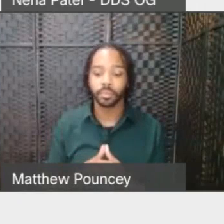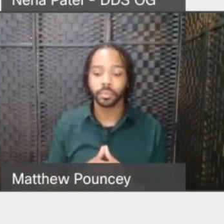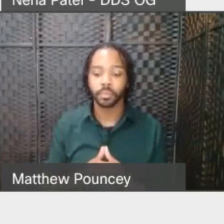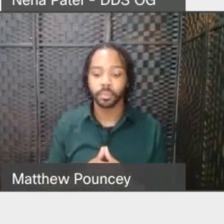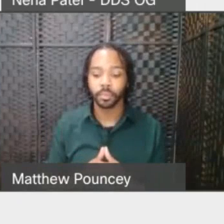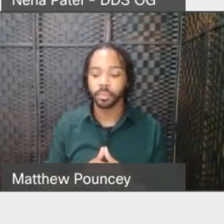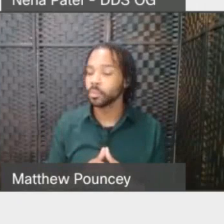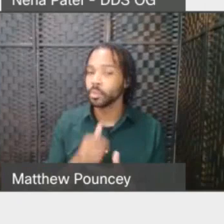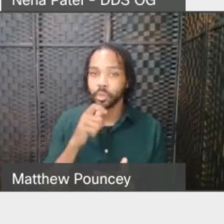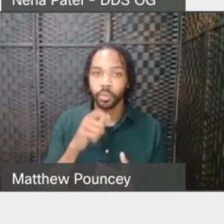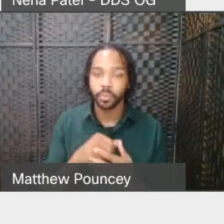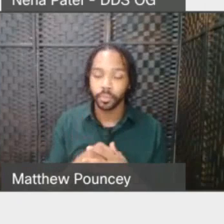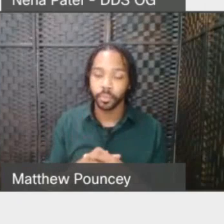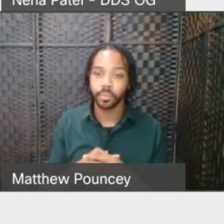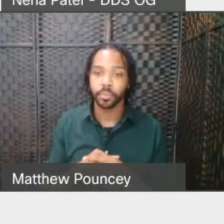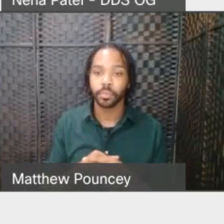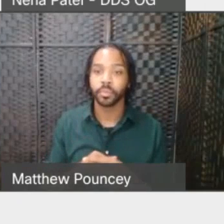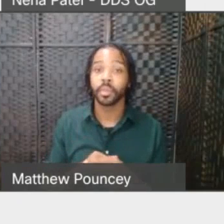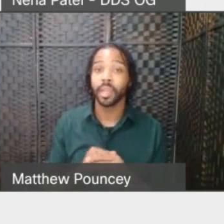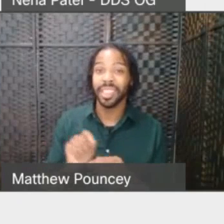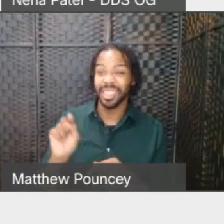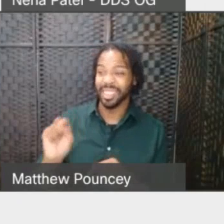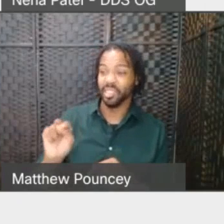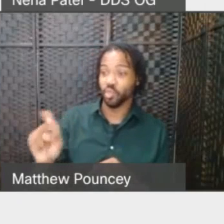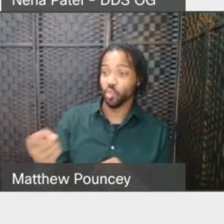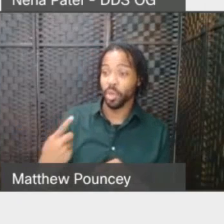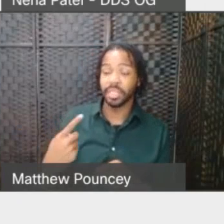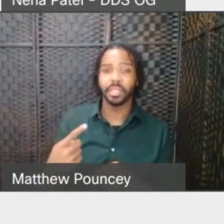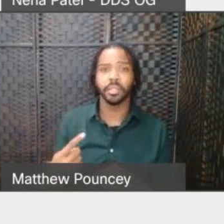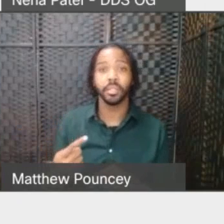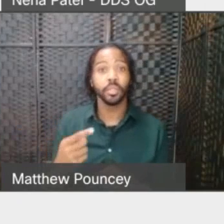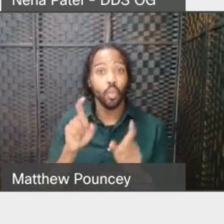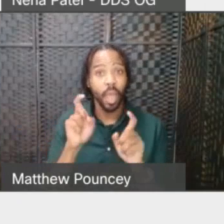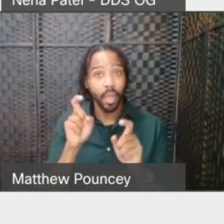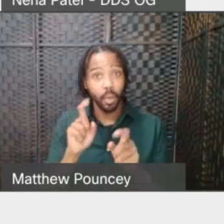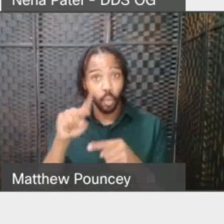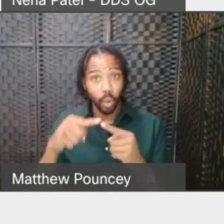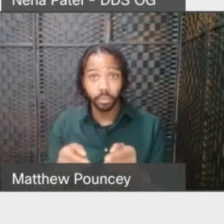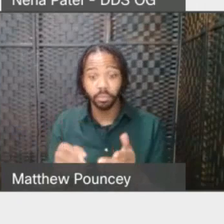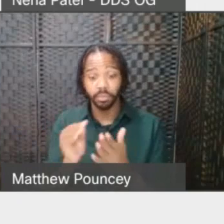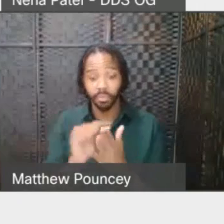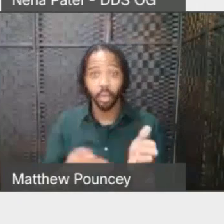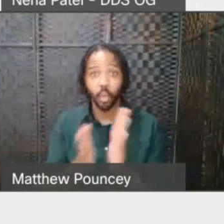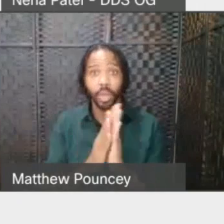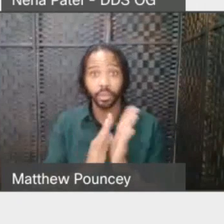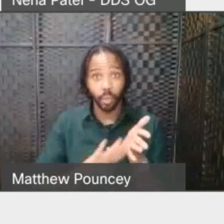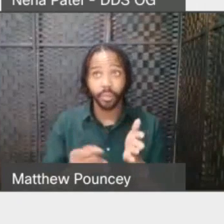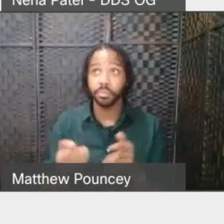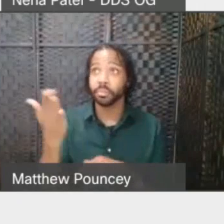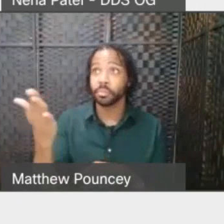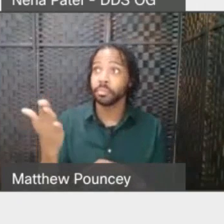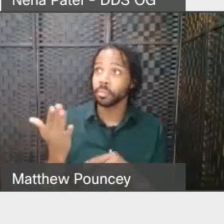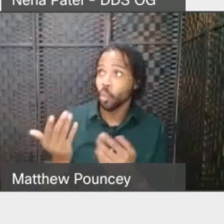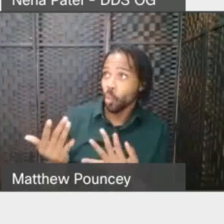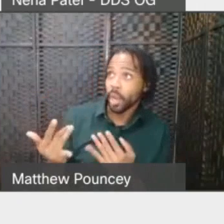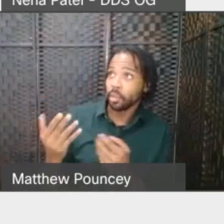You do not have to, the question here is, do they have to undergo testing, meaning the person who made the request while it's under review, while they are